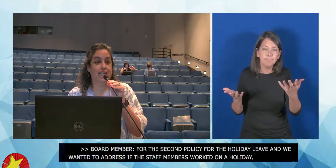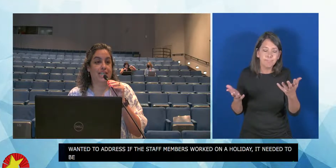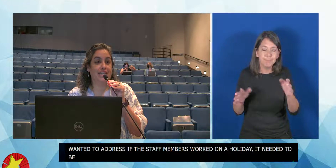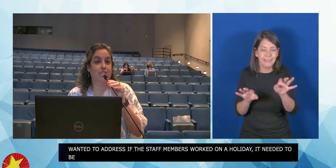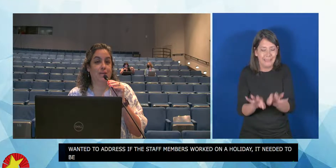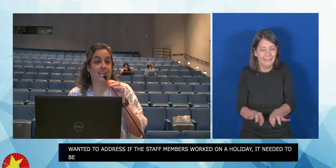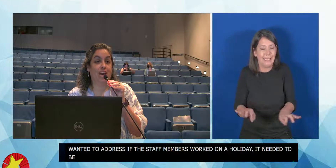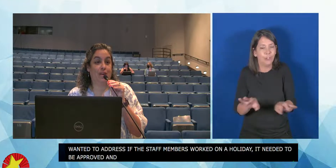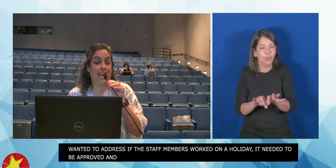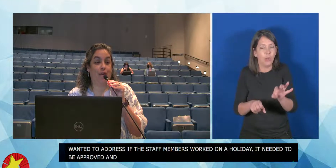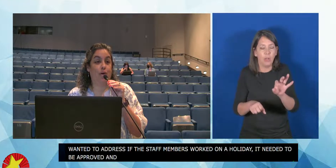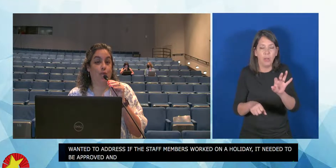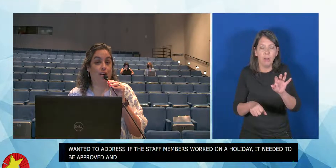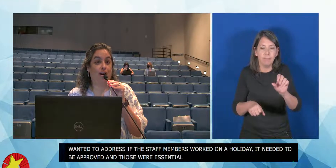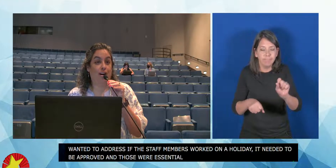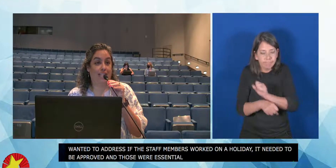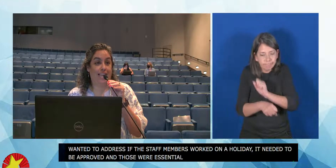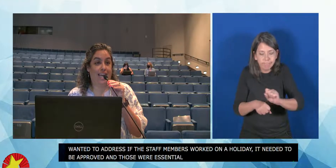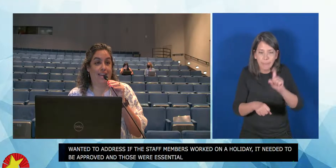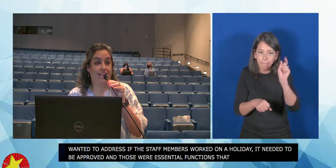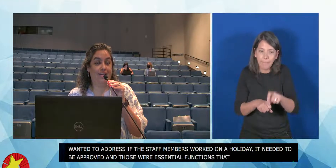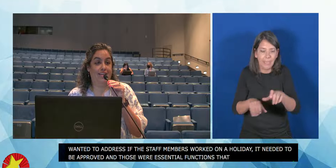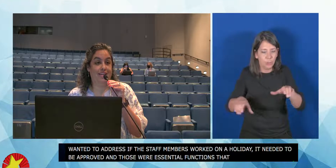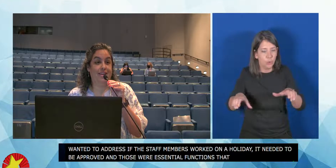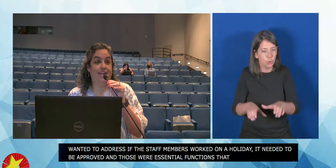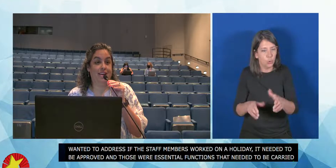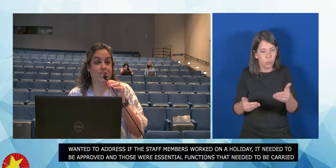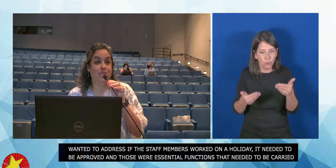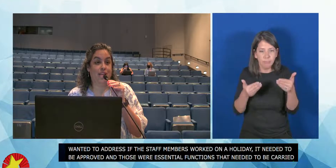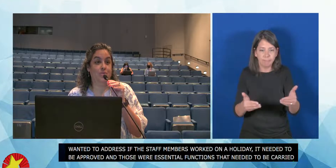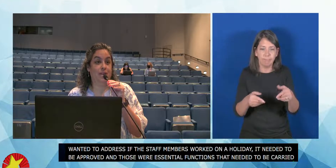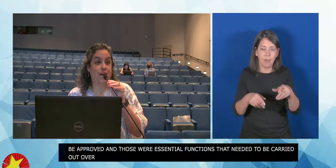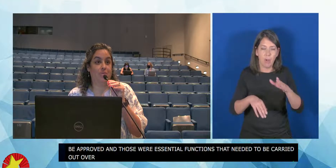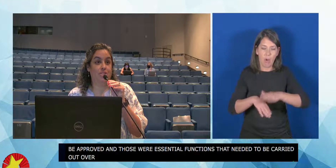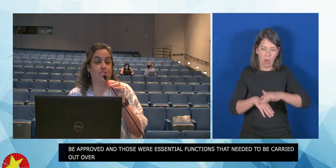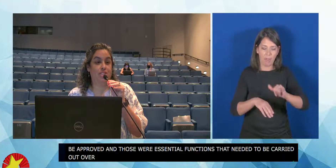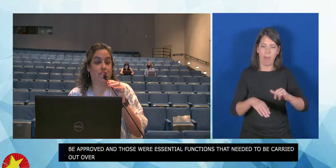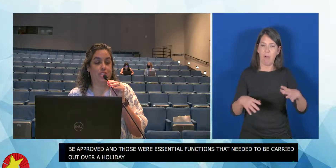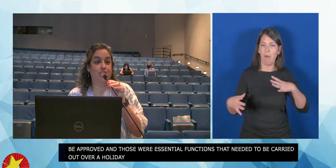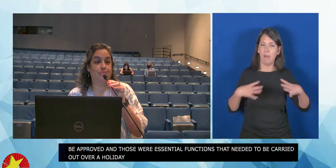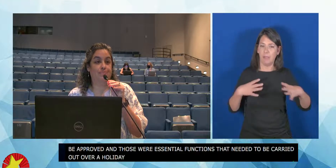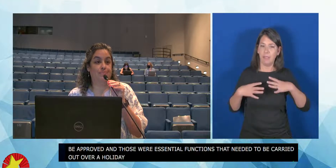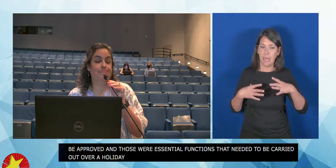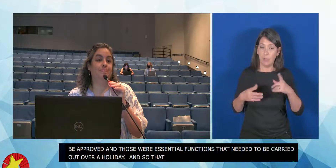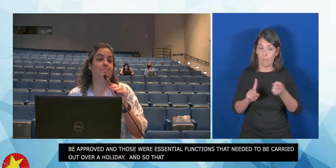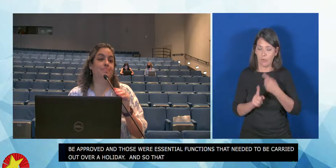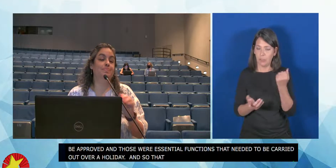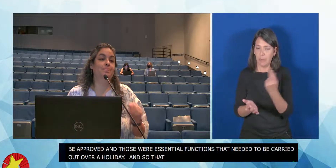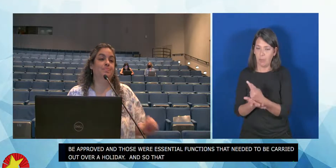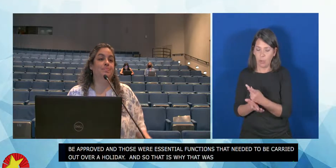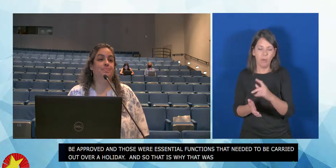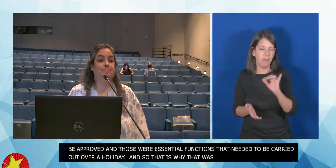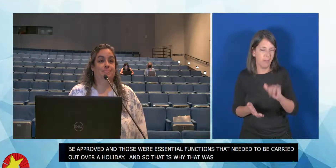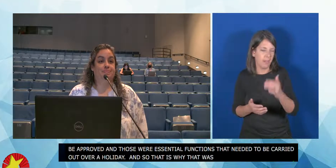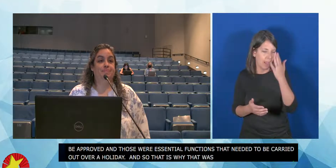functions that needed to be carried out over a holiday. And so that's why that was changed.